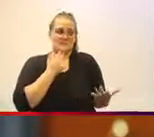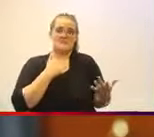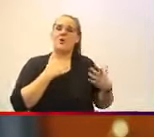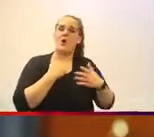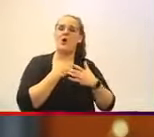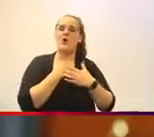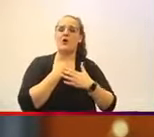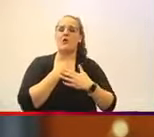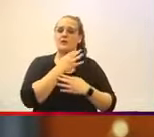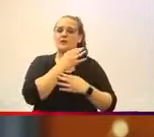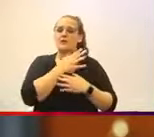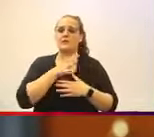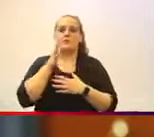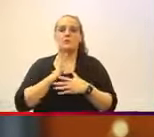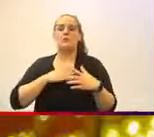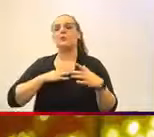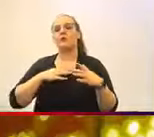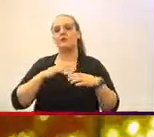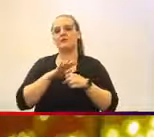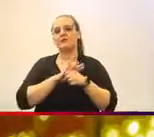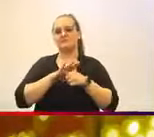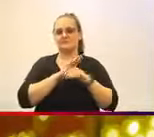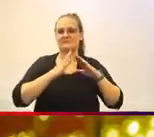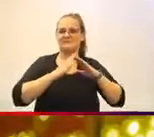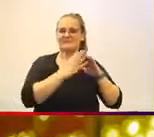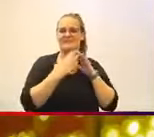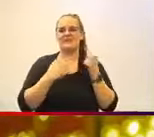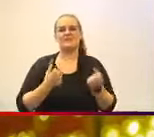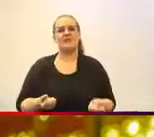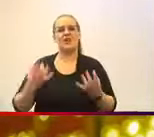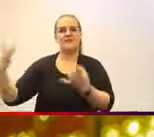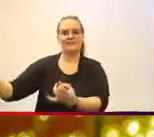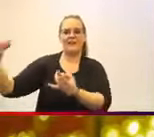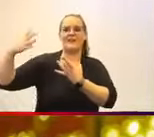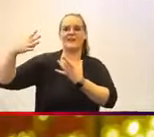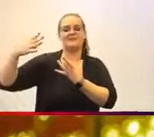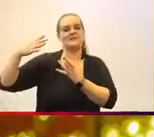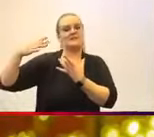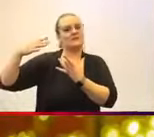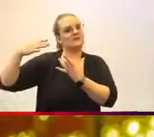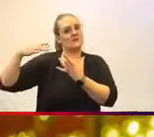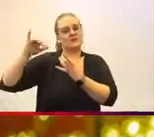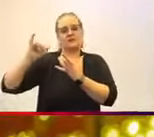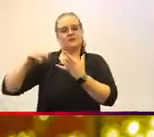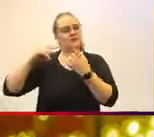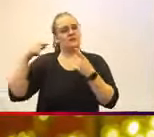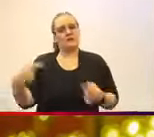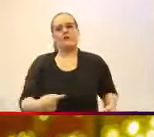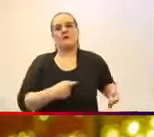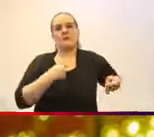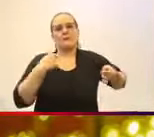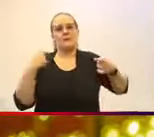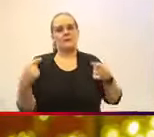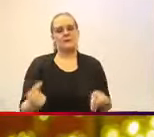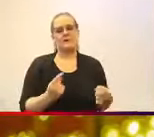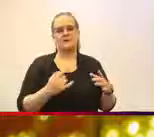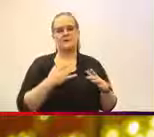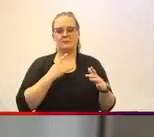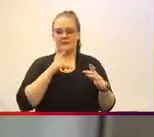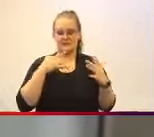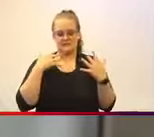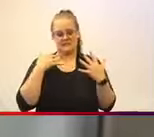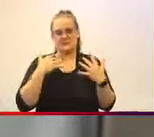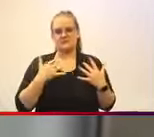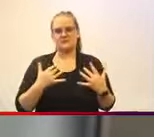lot of hate directed onto me, which was a really big struggle for me. It put me in a really dark place for a long